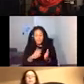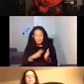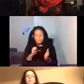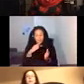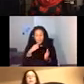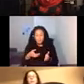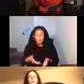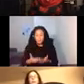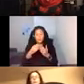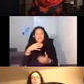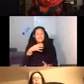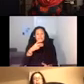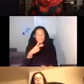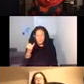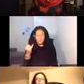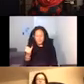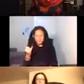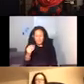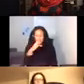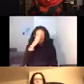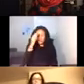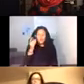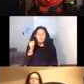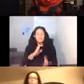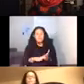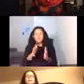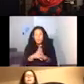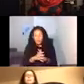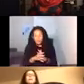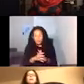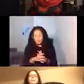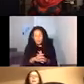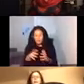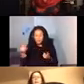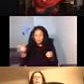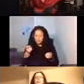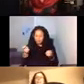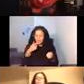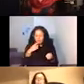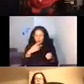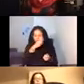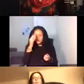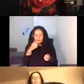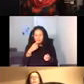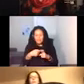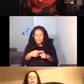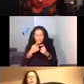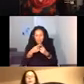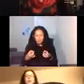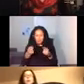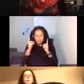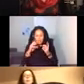born 1926, nurse and midwife, first chair of nursing at an English university, created a life